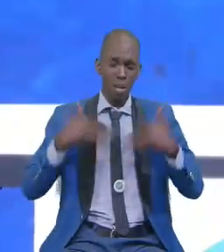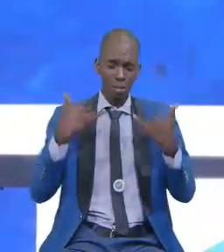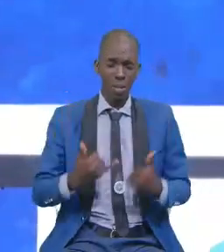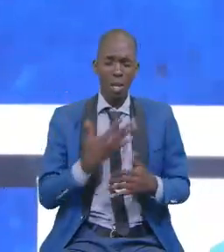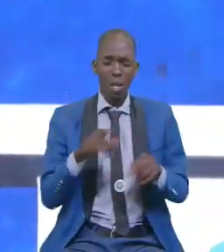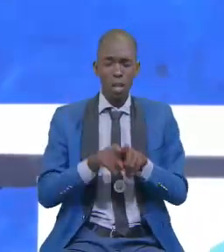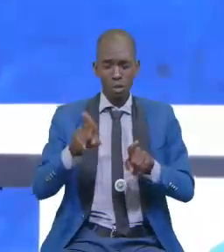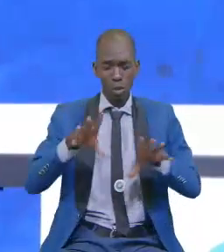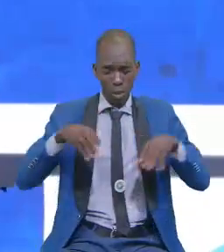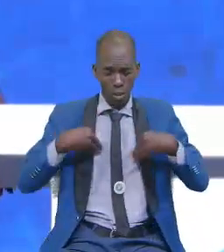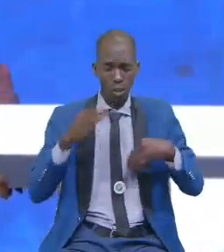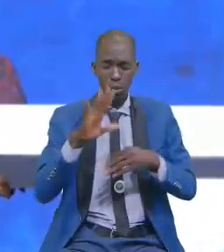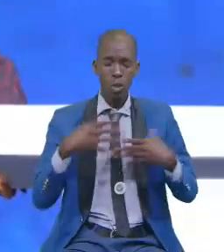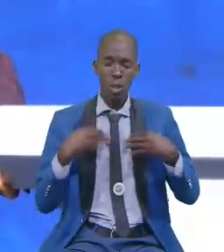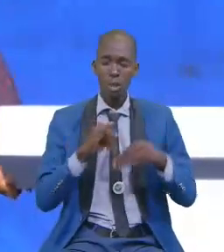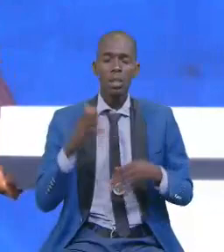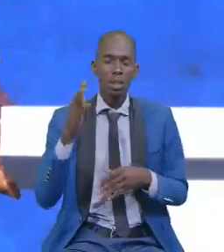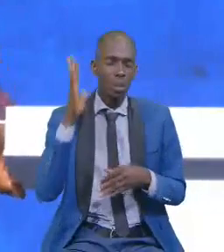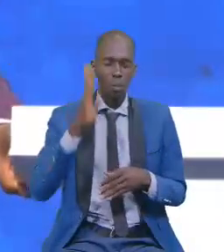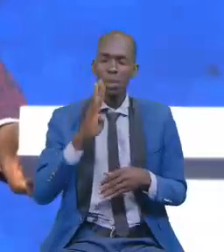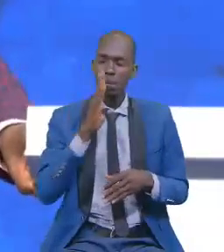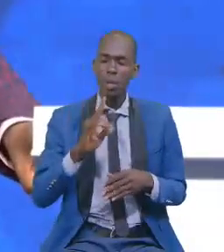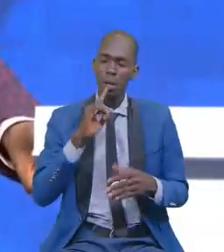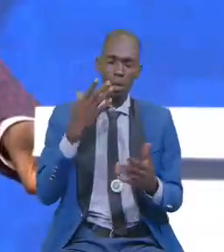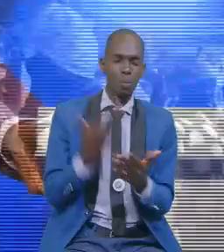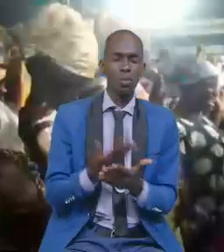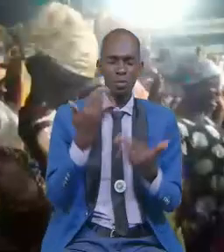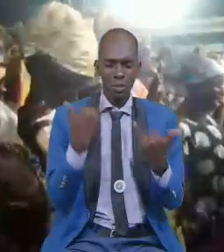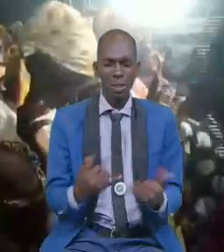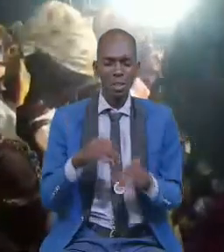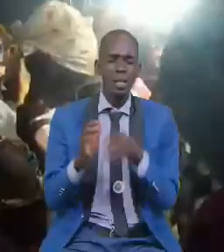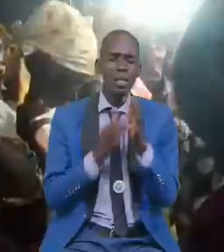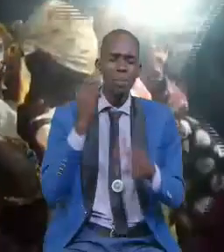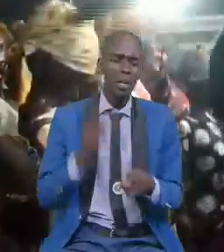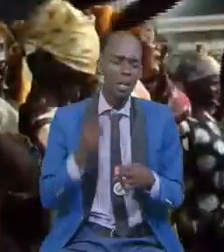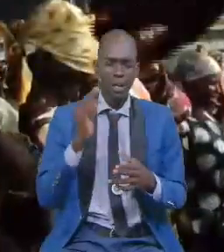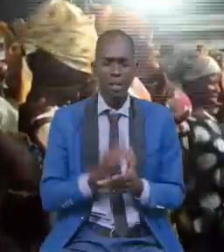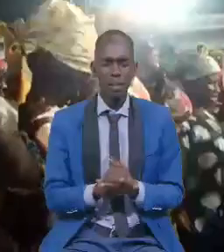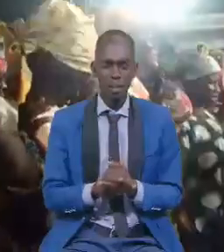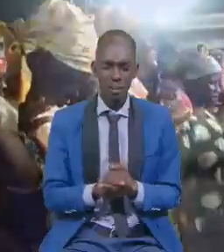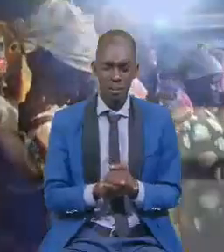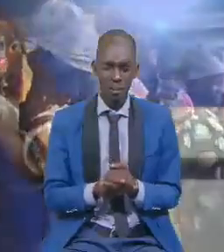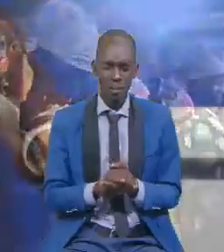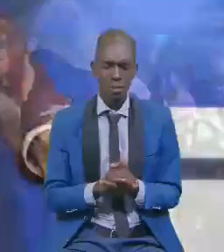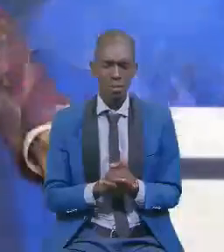your healing. There will be a manifestation right now in Jesus' name.